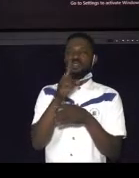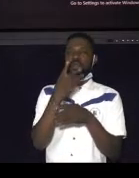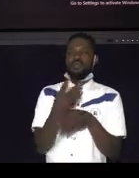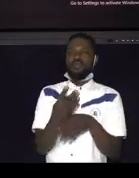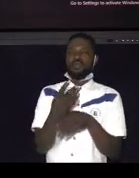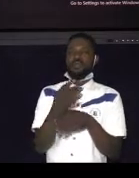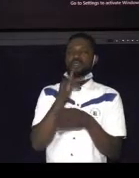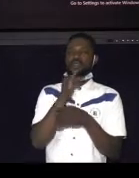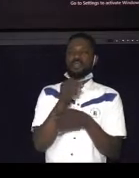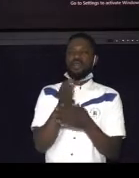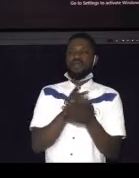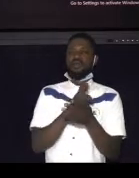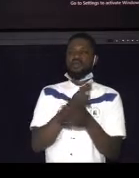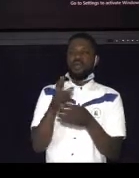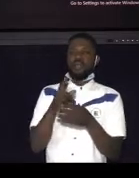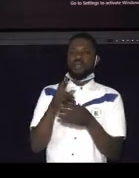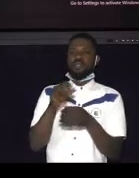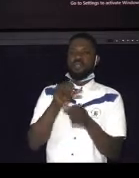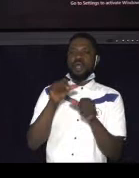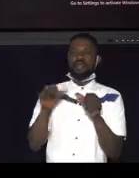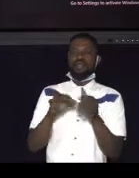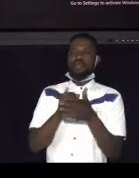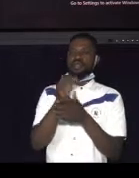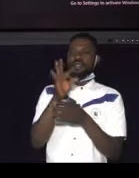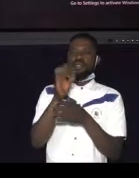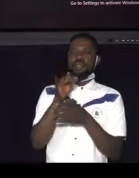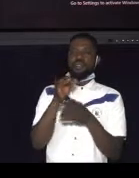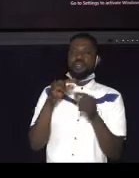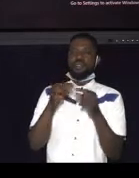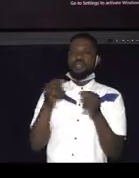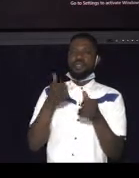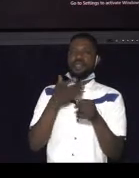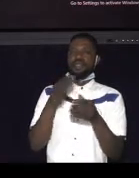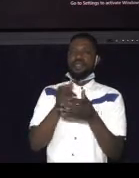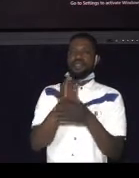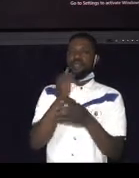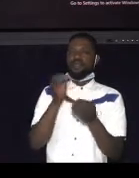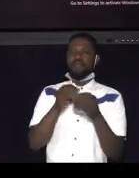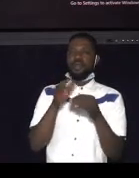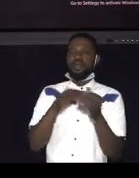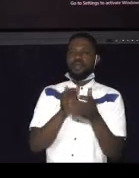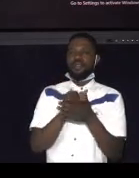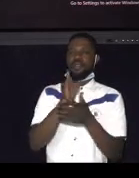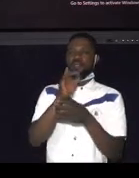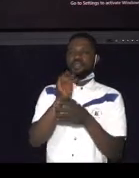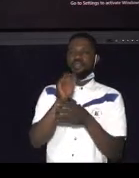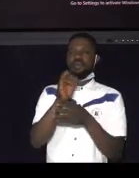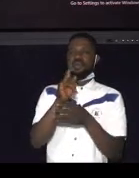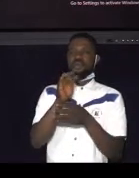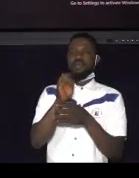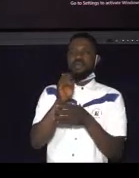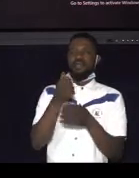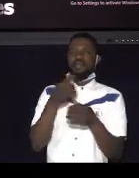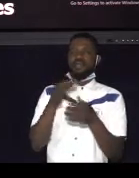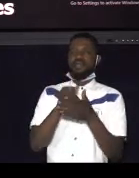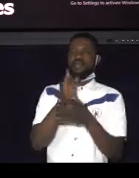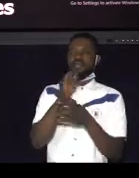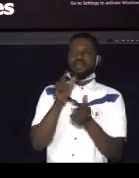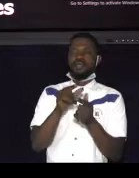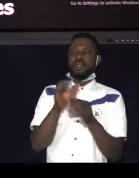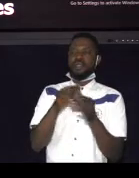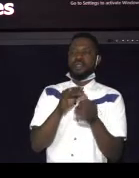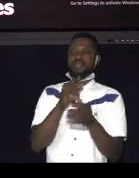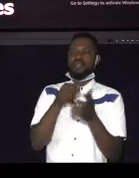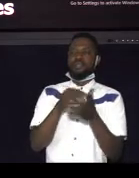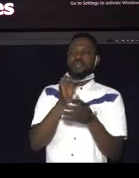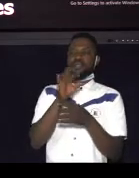is the right angle, and that is 90 degrees. Anything that is more than that is acute. Anything that is less than that is obtuse. So this is